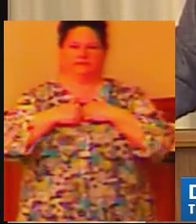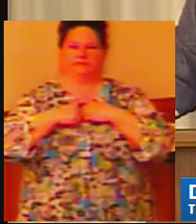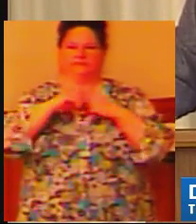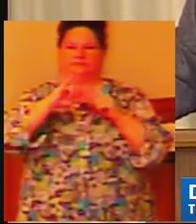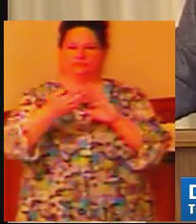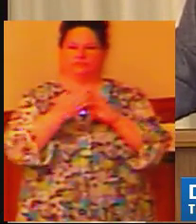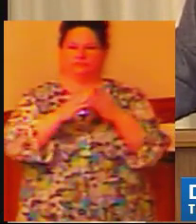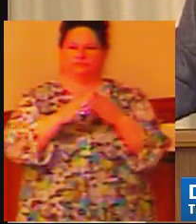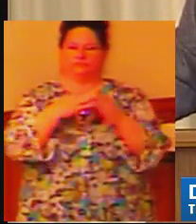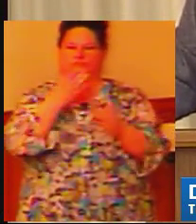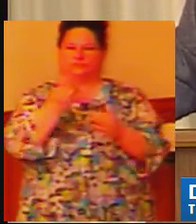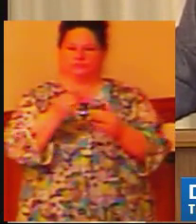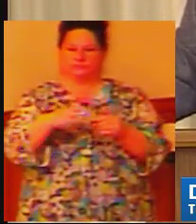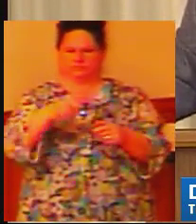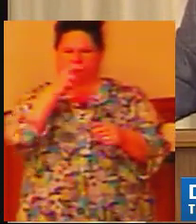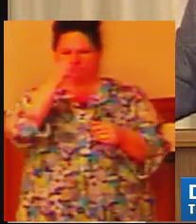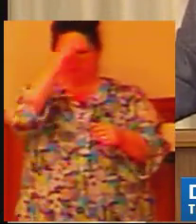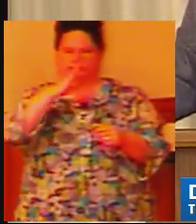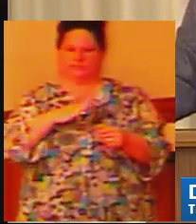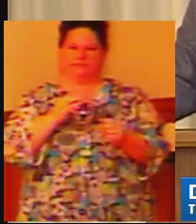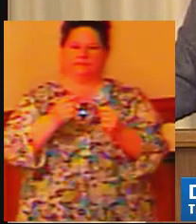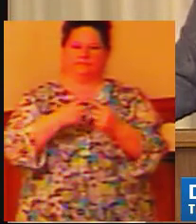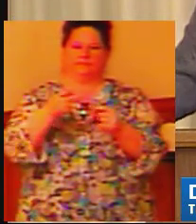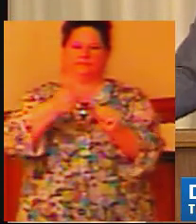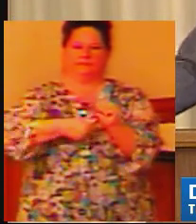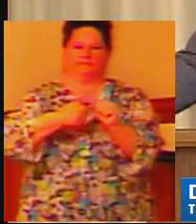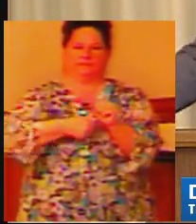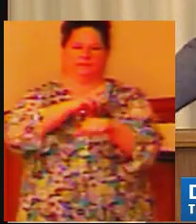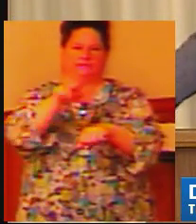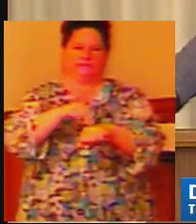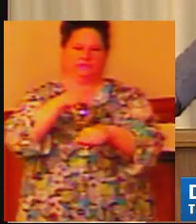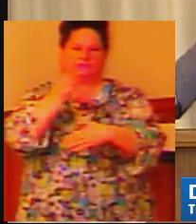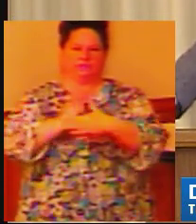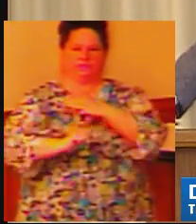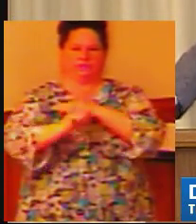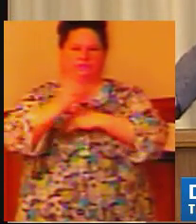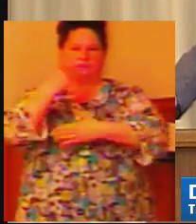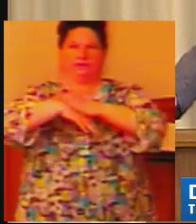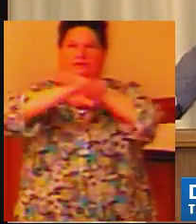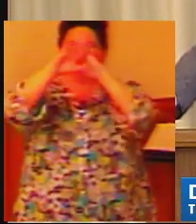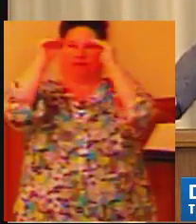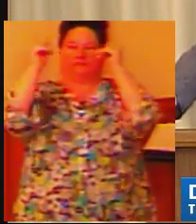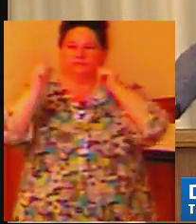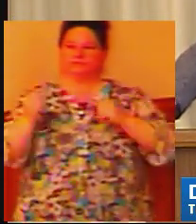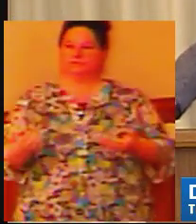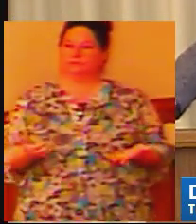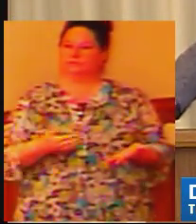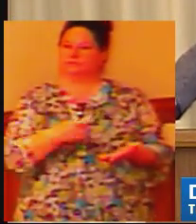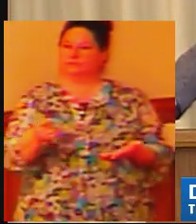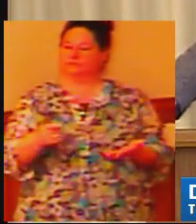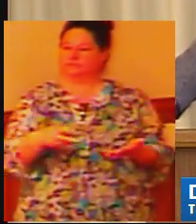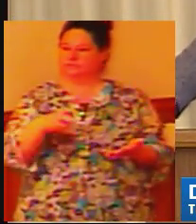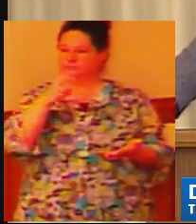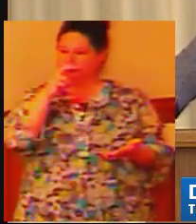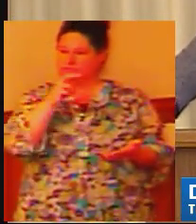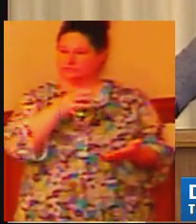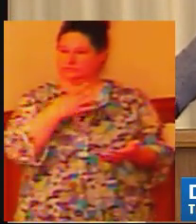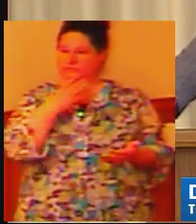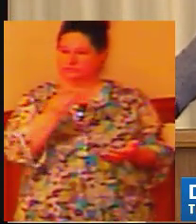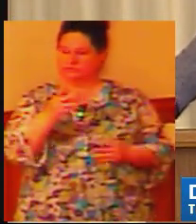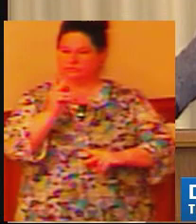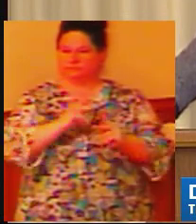Jews, devout men out of every nation under heaven. So these were Jews, devout. There were